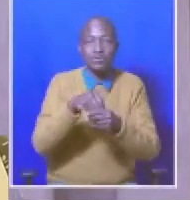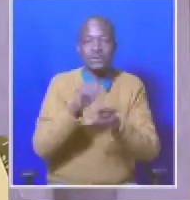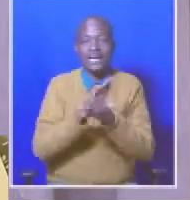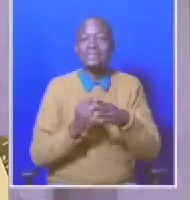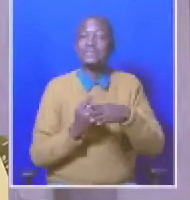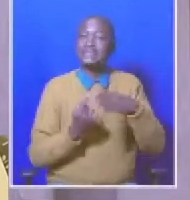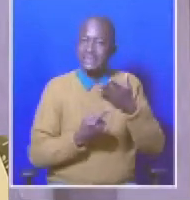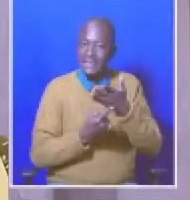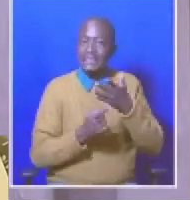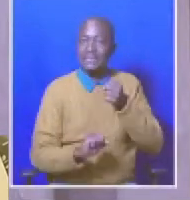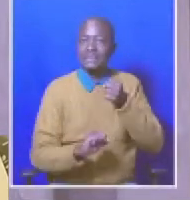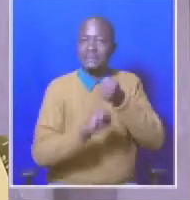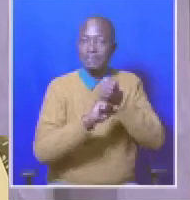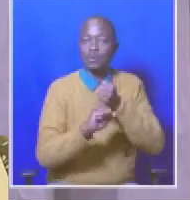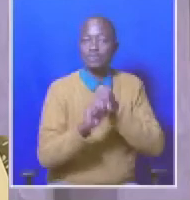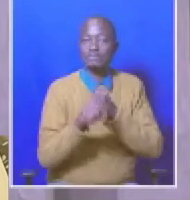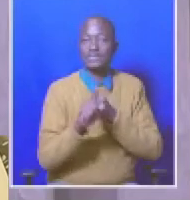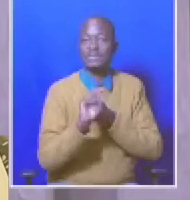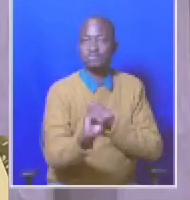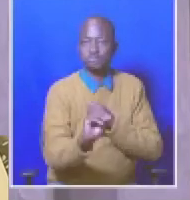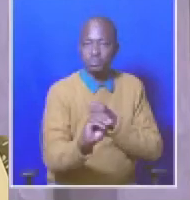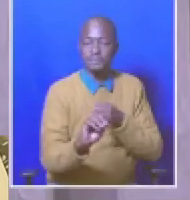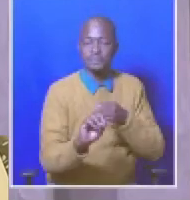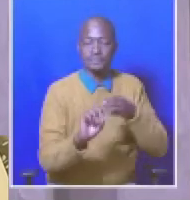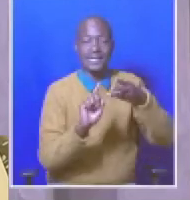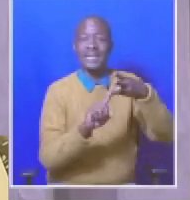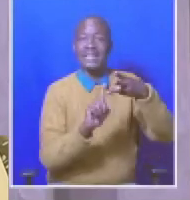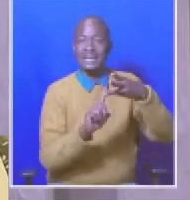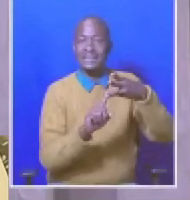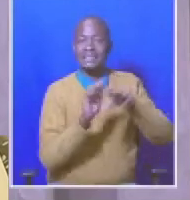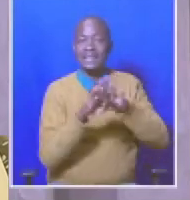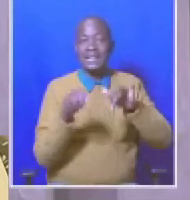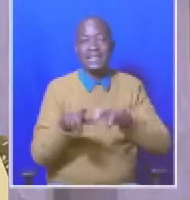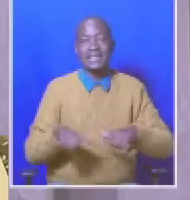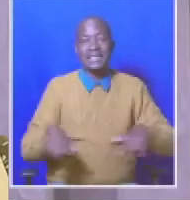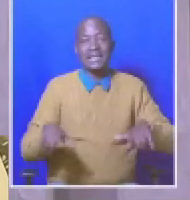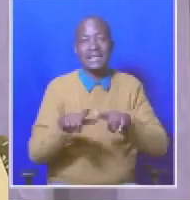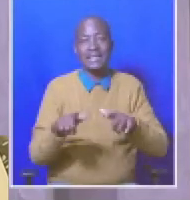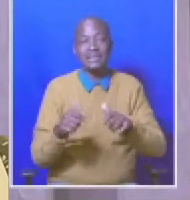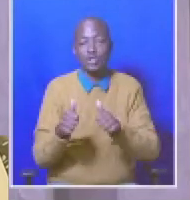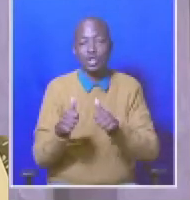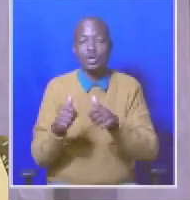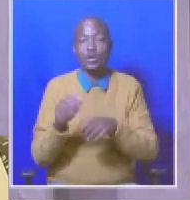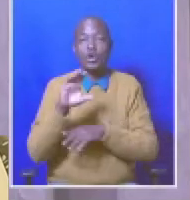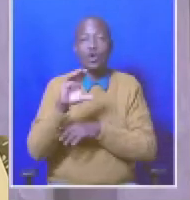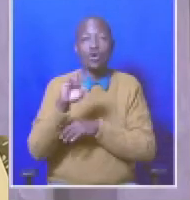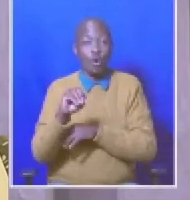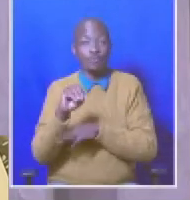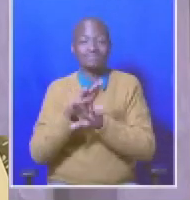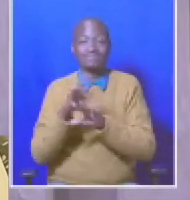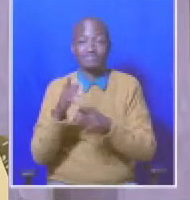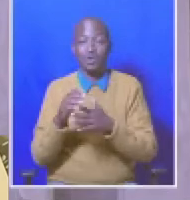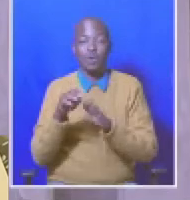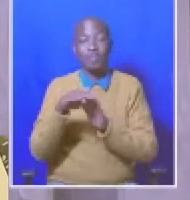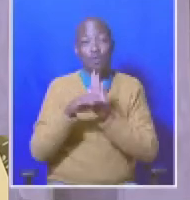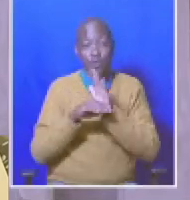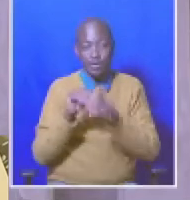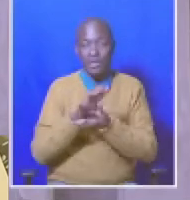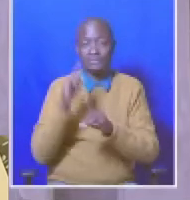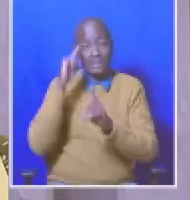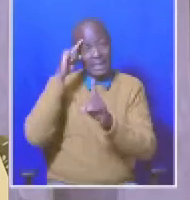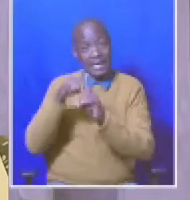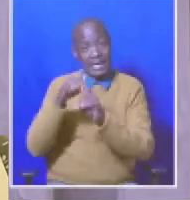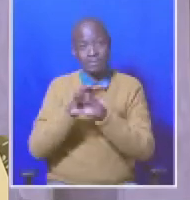technical support. Third, the land core program is aimed at protecting and preserving